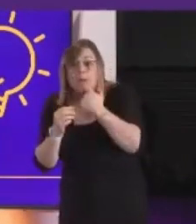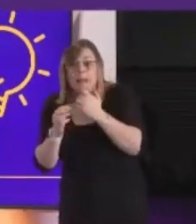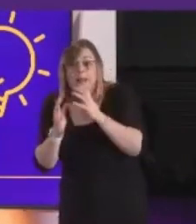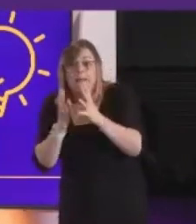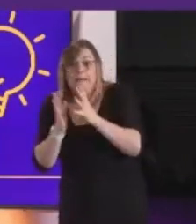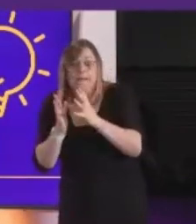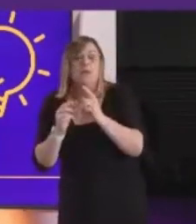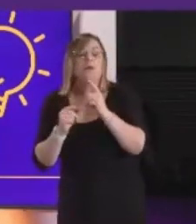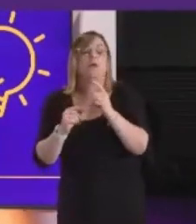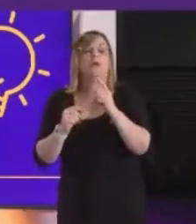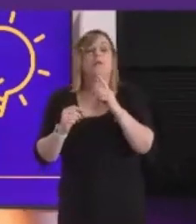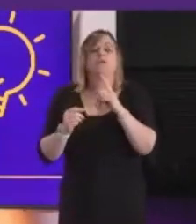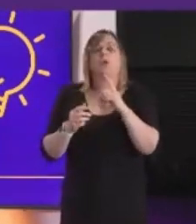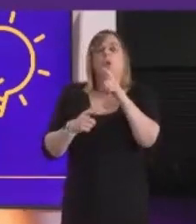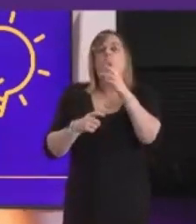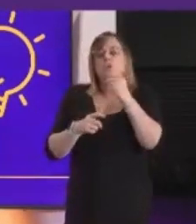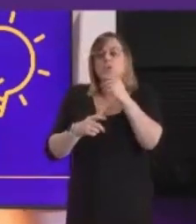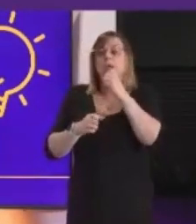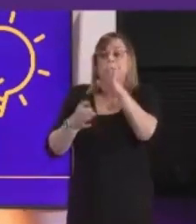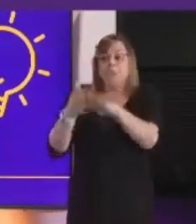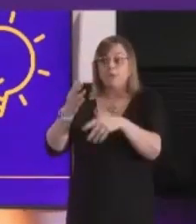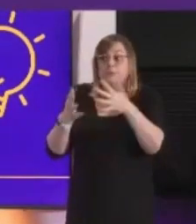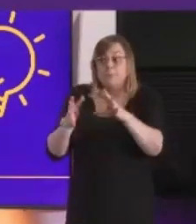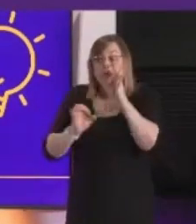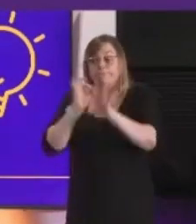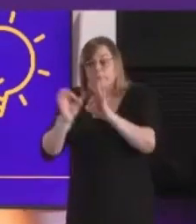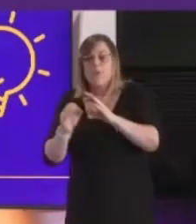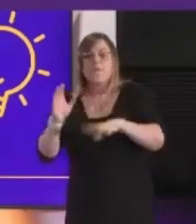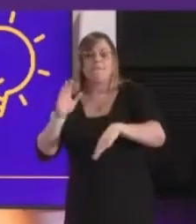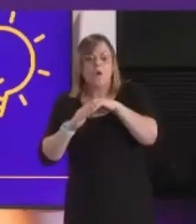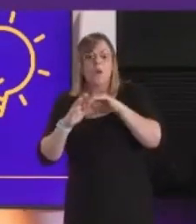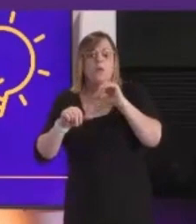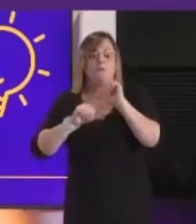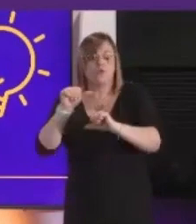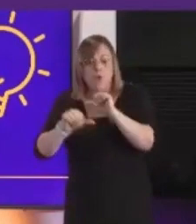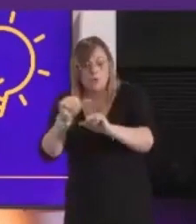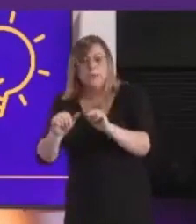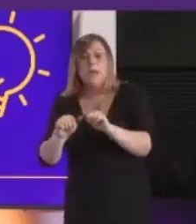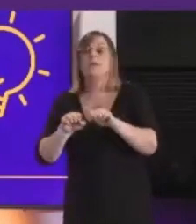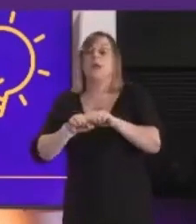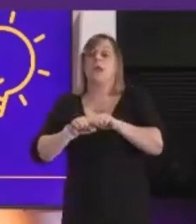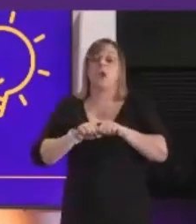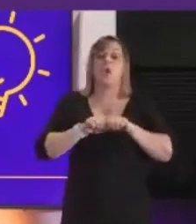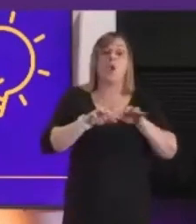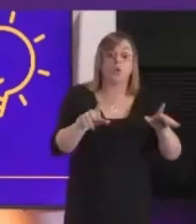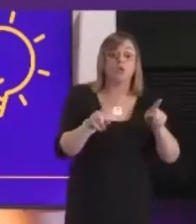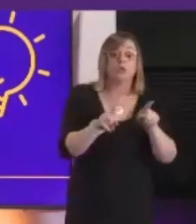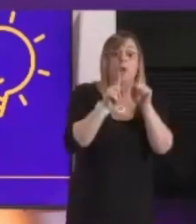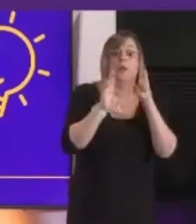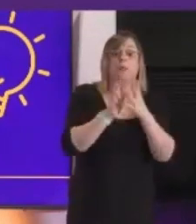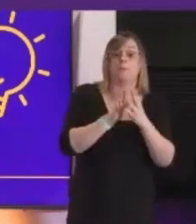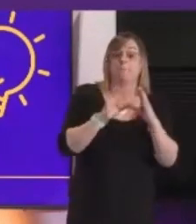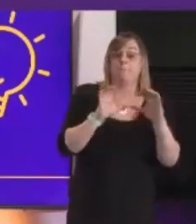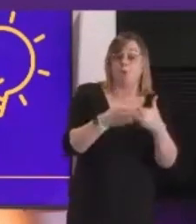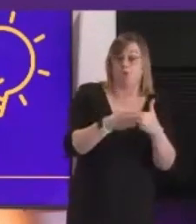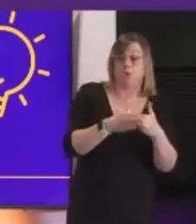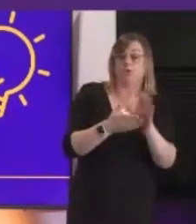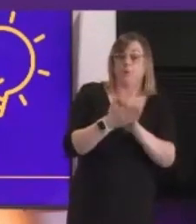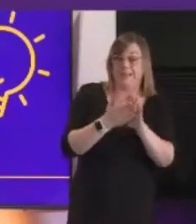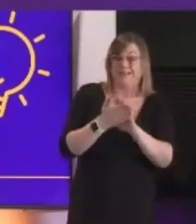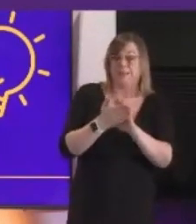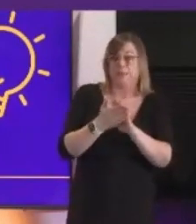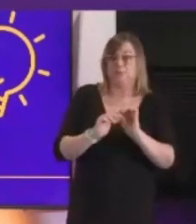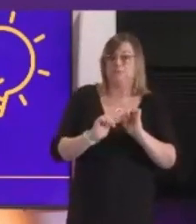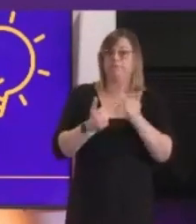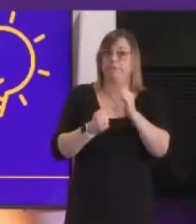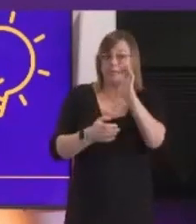did a big user experience review of that whole process and launched it alongside this module to help make it a more positive